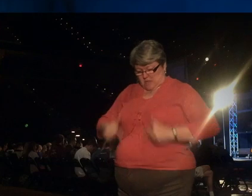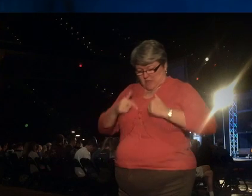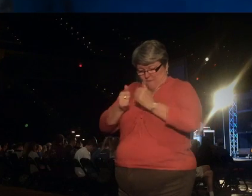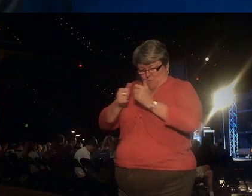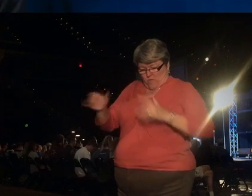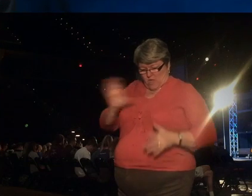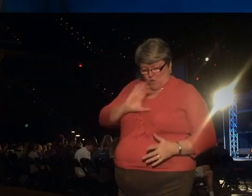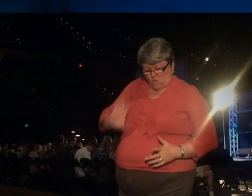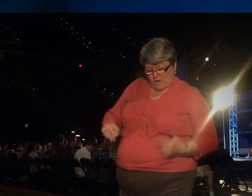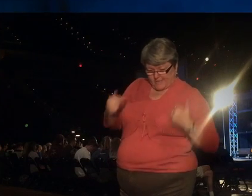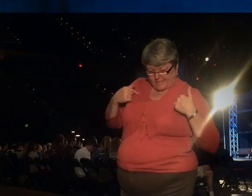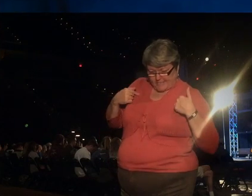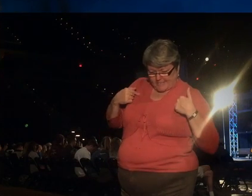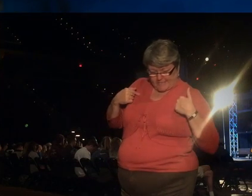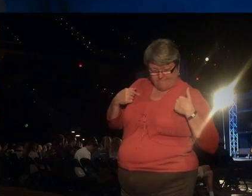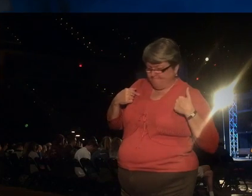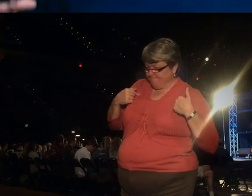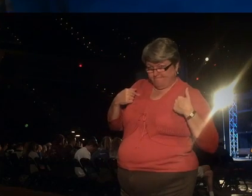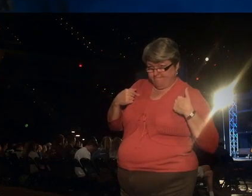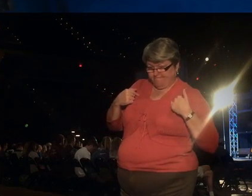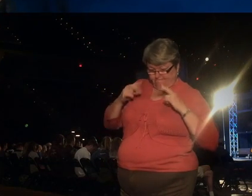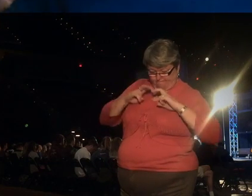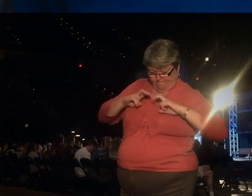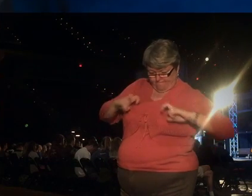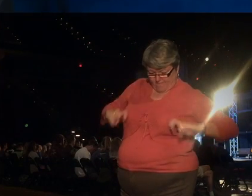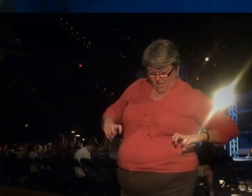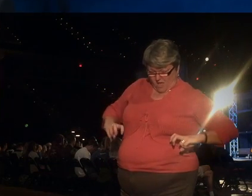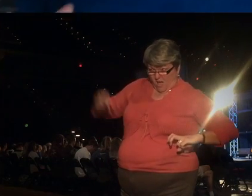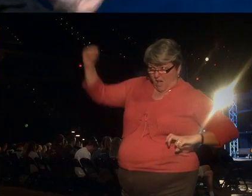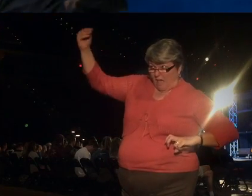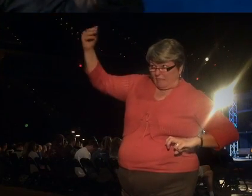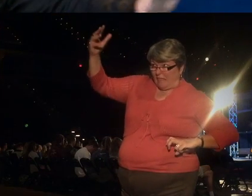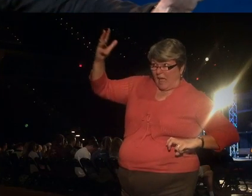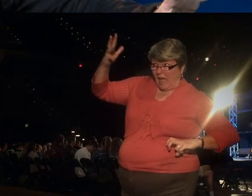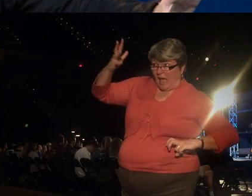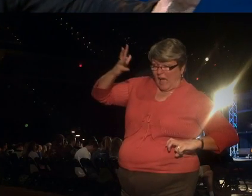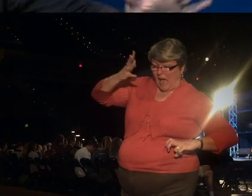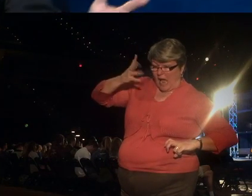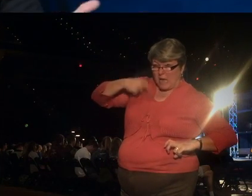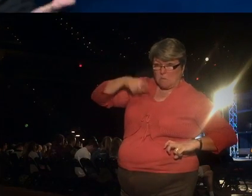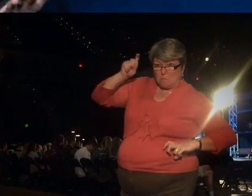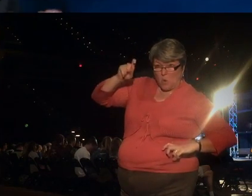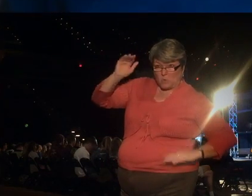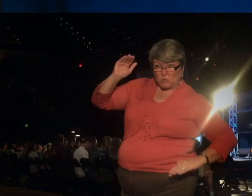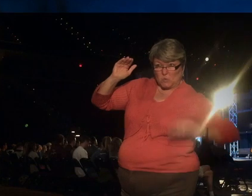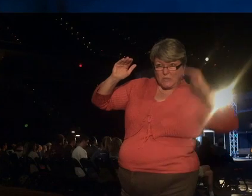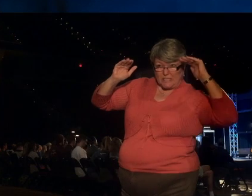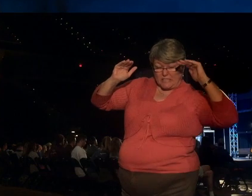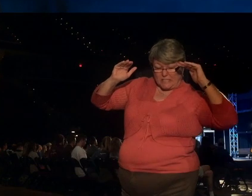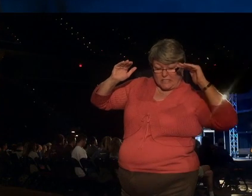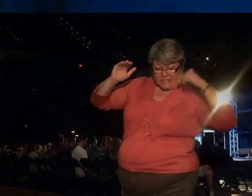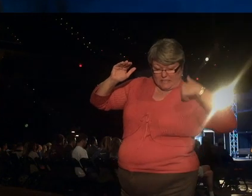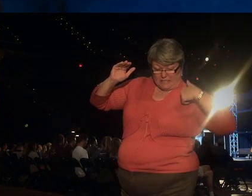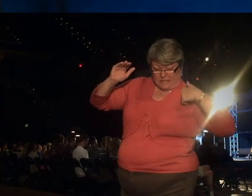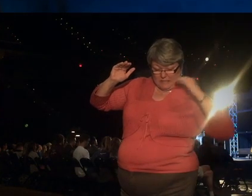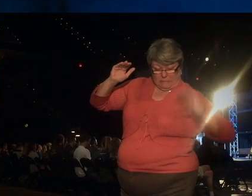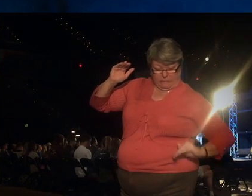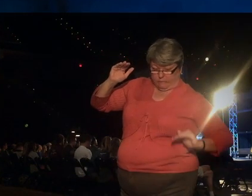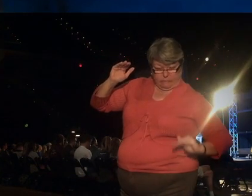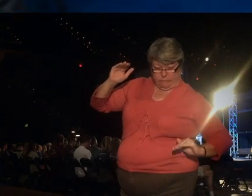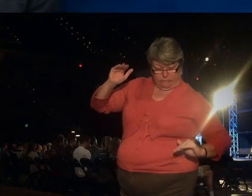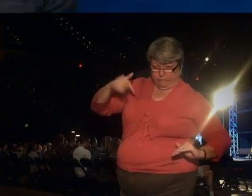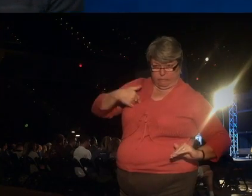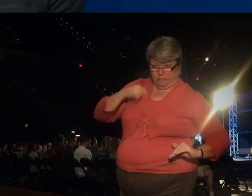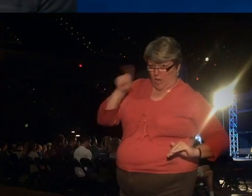says, when I saw it in the light of what I was meant to be, I saw I wasn't just a sinner. I was